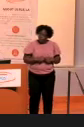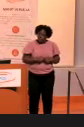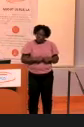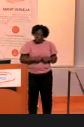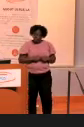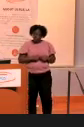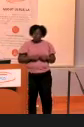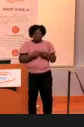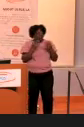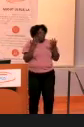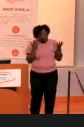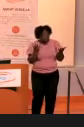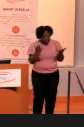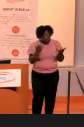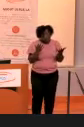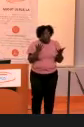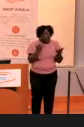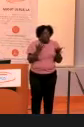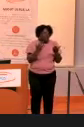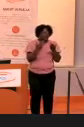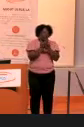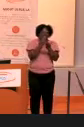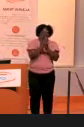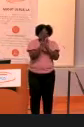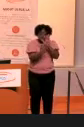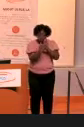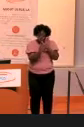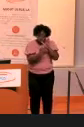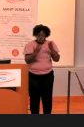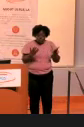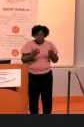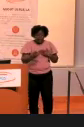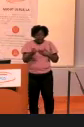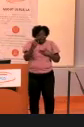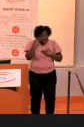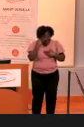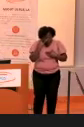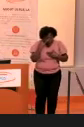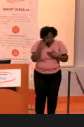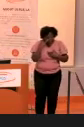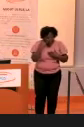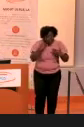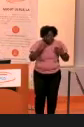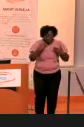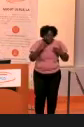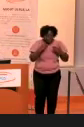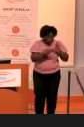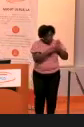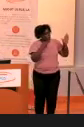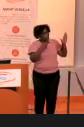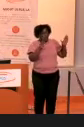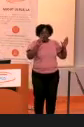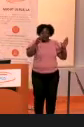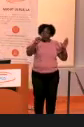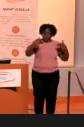the basic recommendations with the new guidelines are that if you have a diagnosis of lupus, at